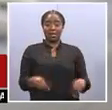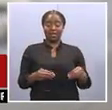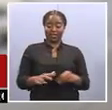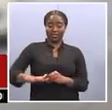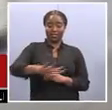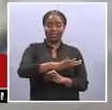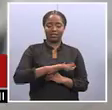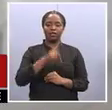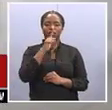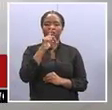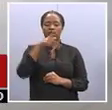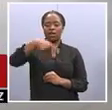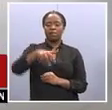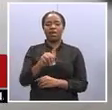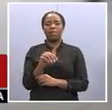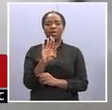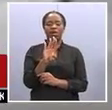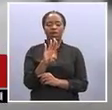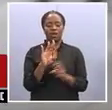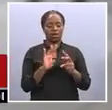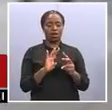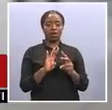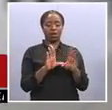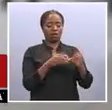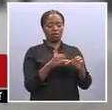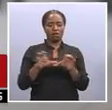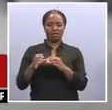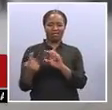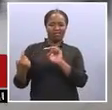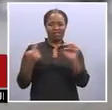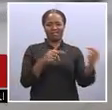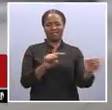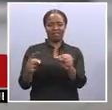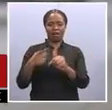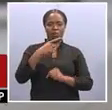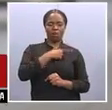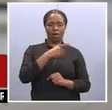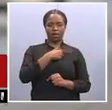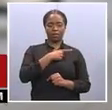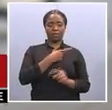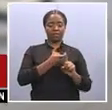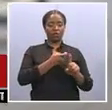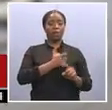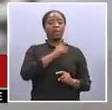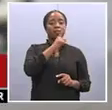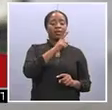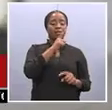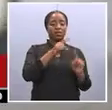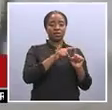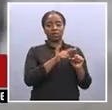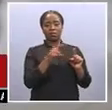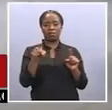Pietermaritzburg. 2 rival taxi associations are fighting over a lucrative route from Pietermaritzburg to